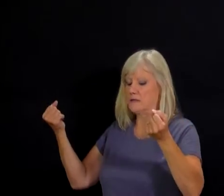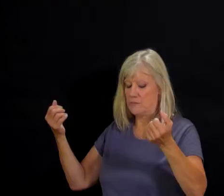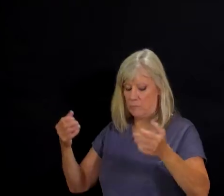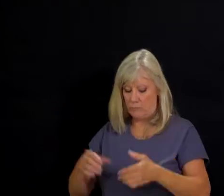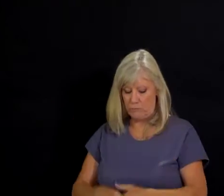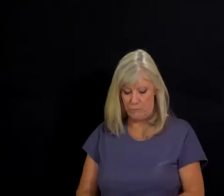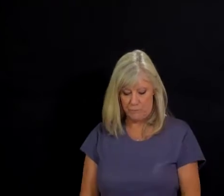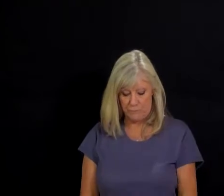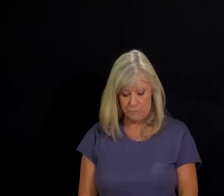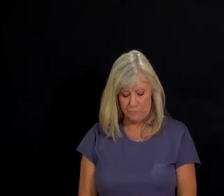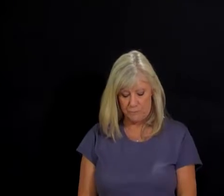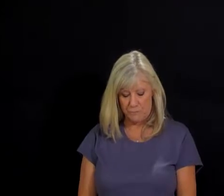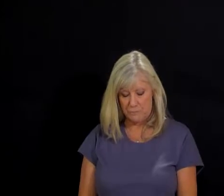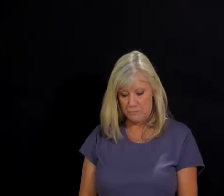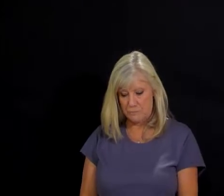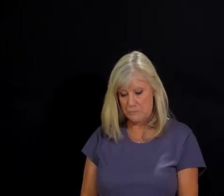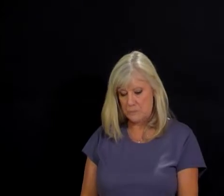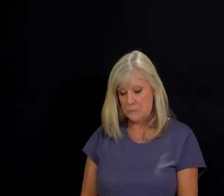healed.